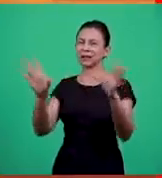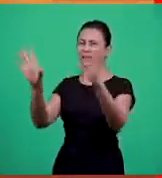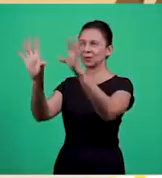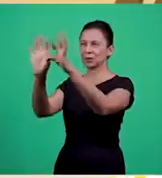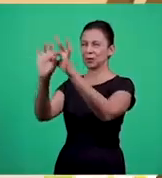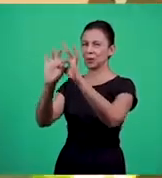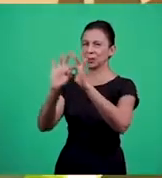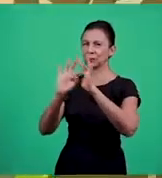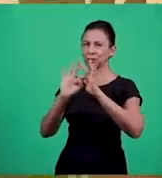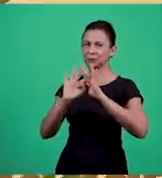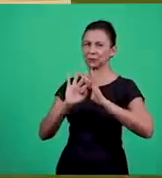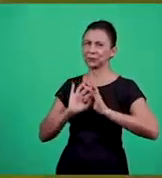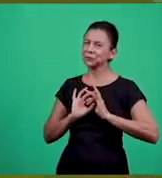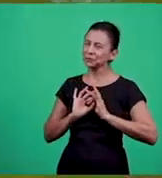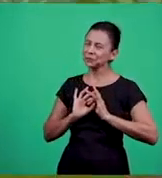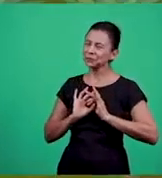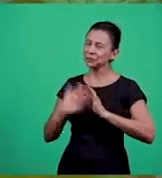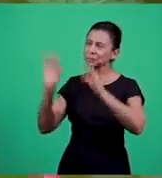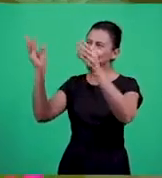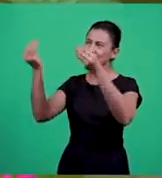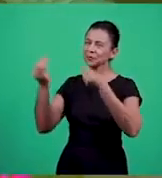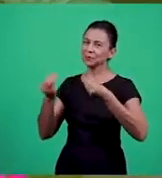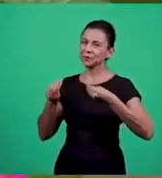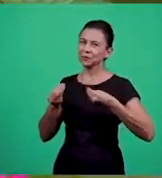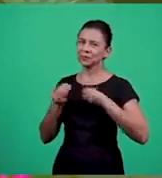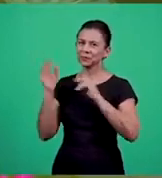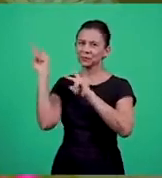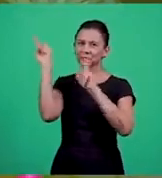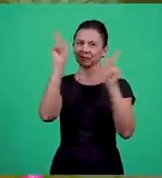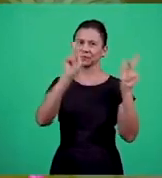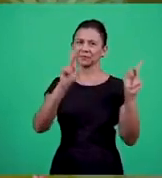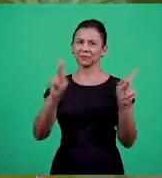give me peace and fellowship.